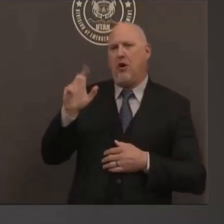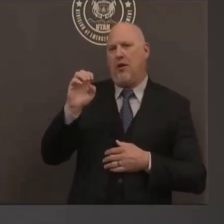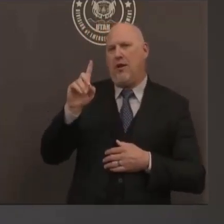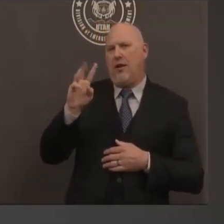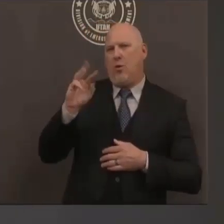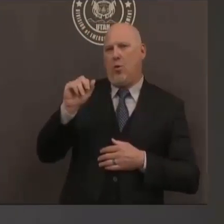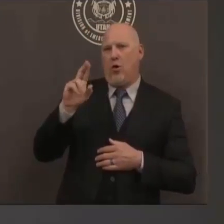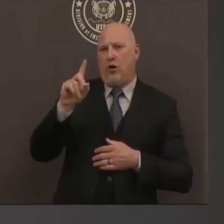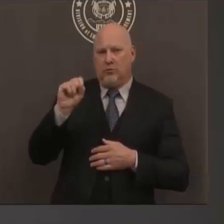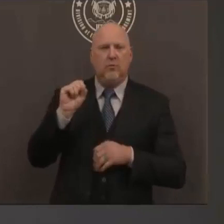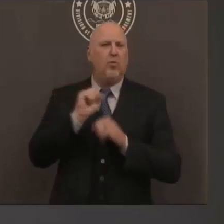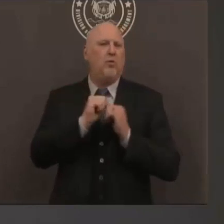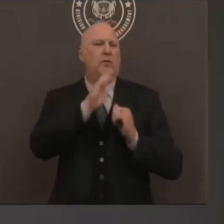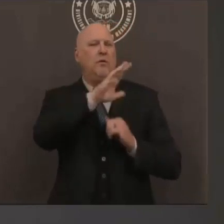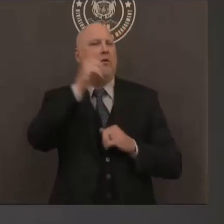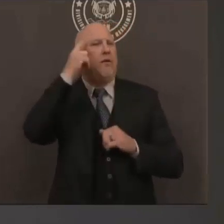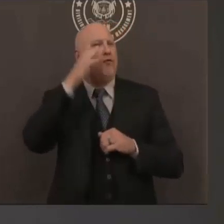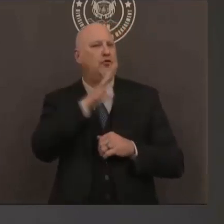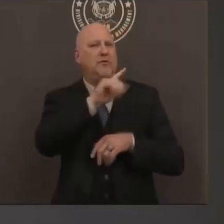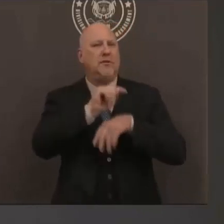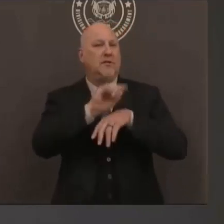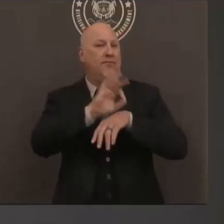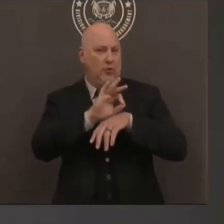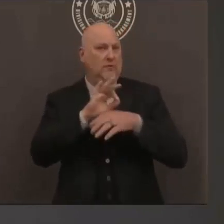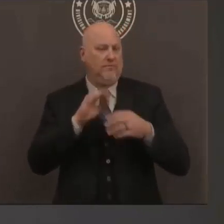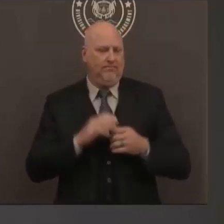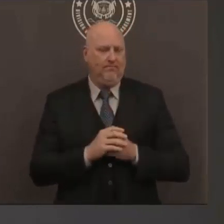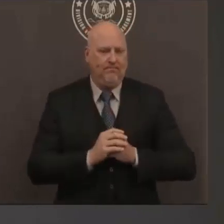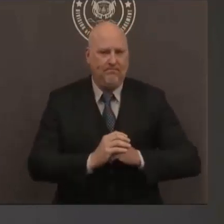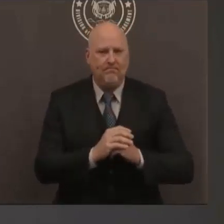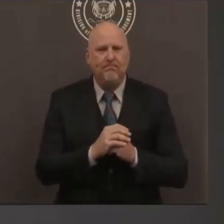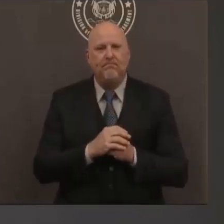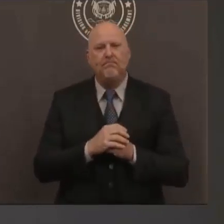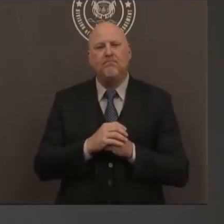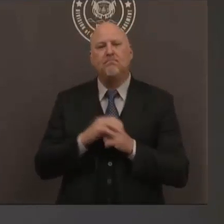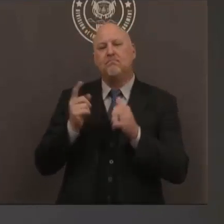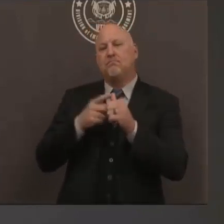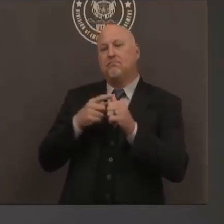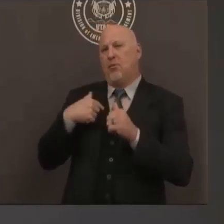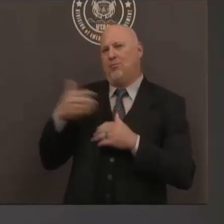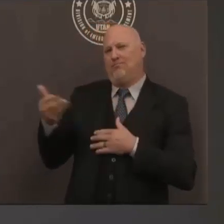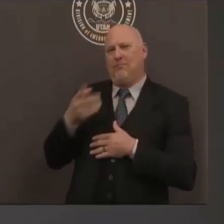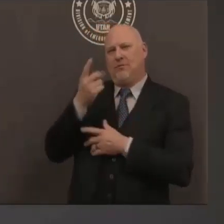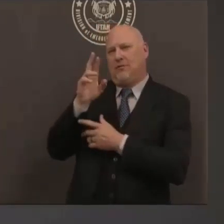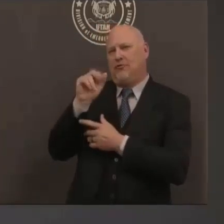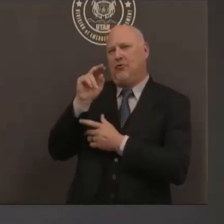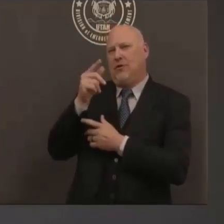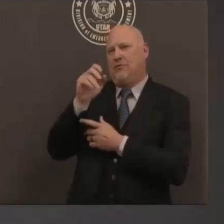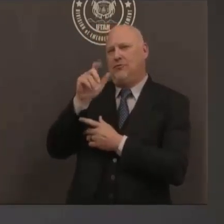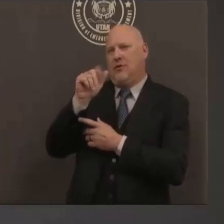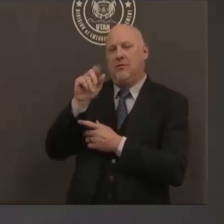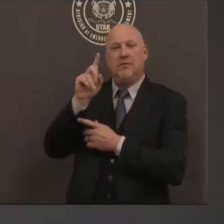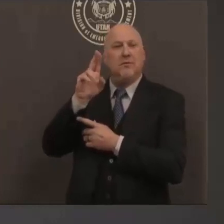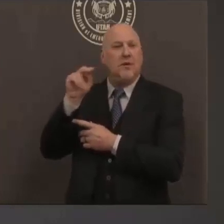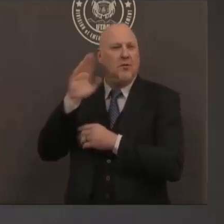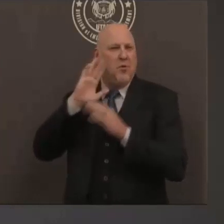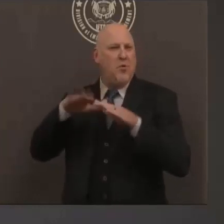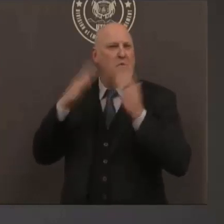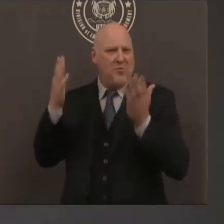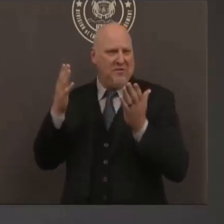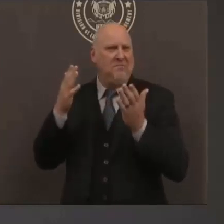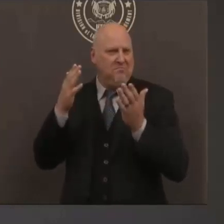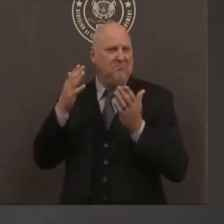be hearing initially from Dr. Dunn, our epidemiologist, Dr. Angela Dunn, and she will